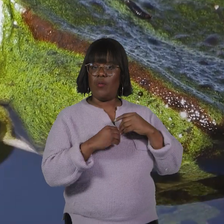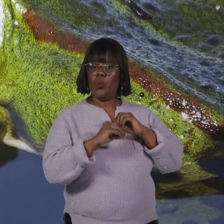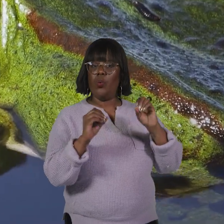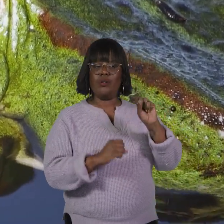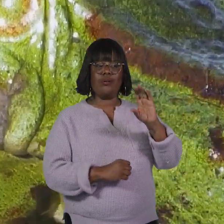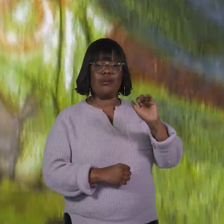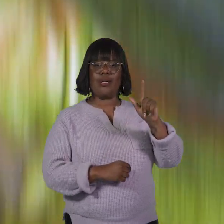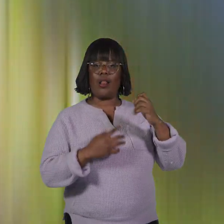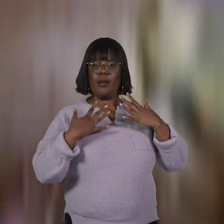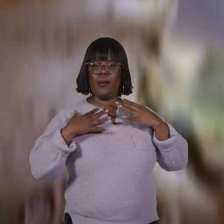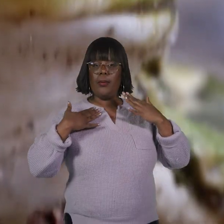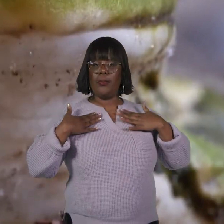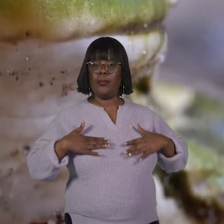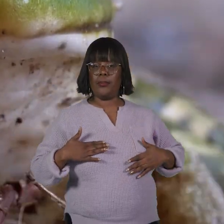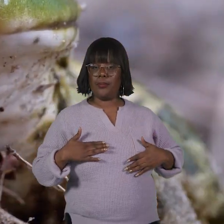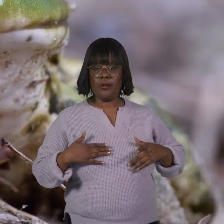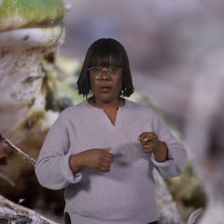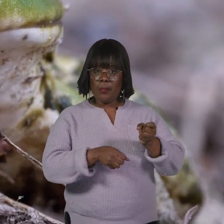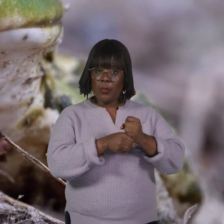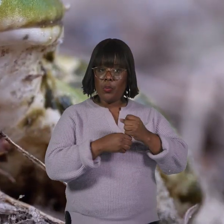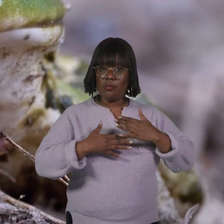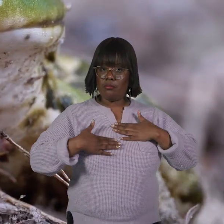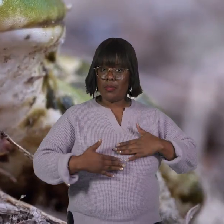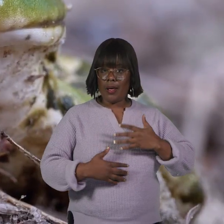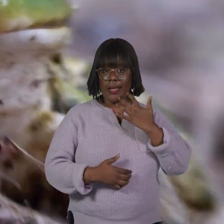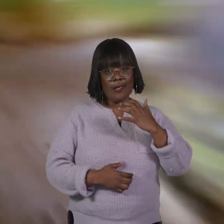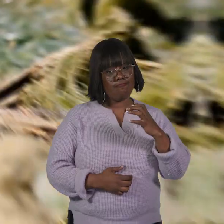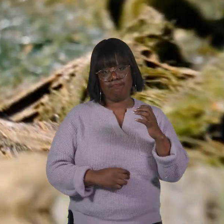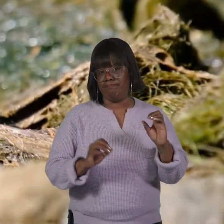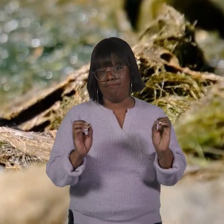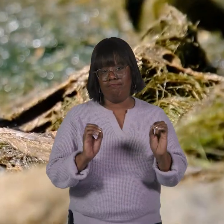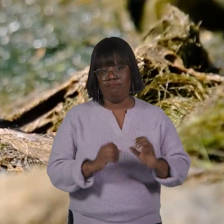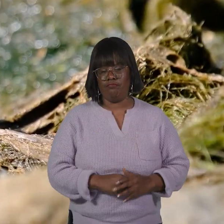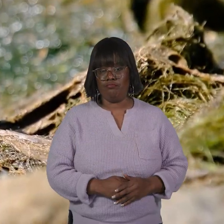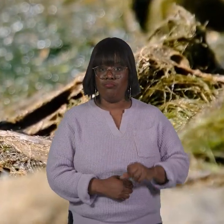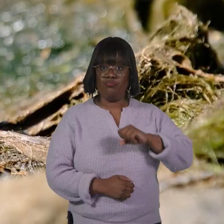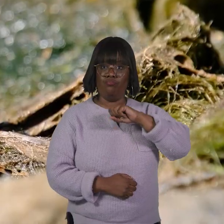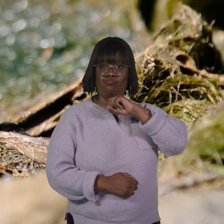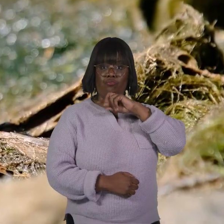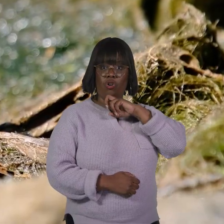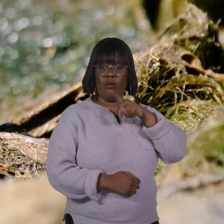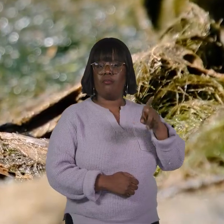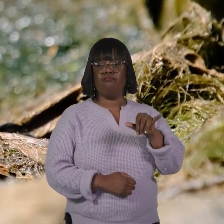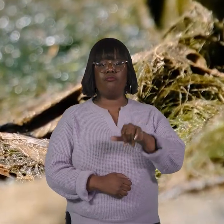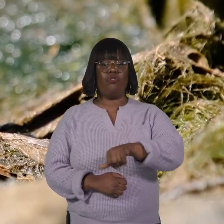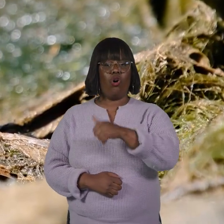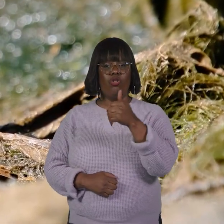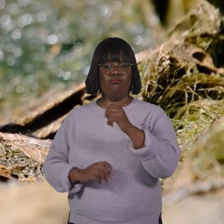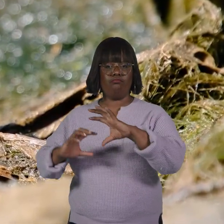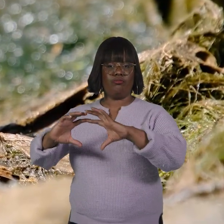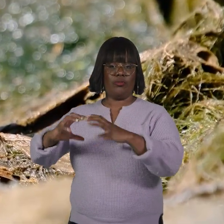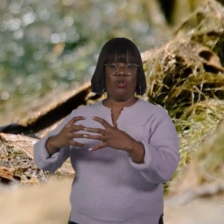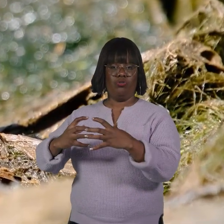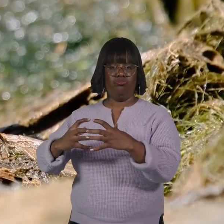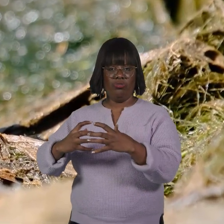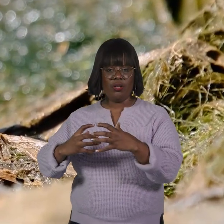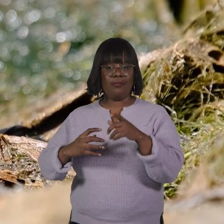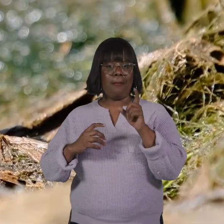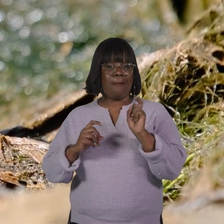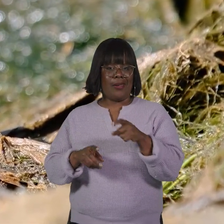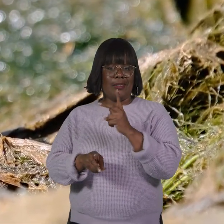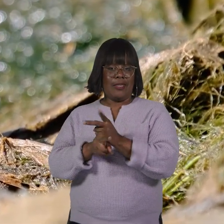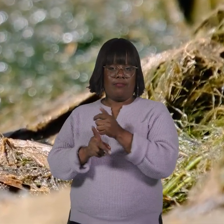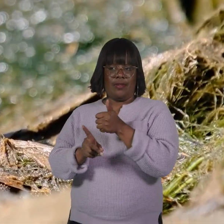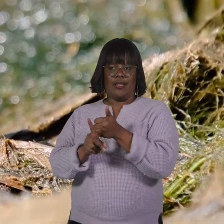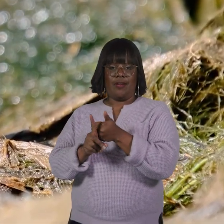don't have scales. They don't produce body heat either. So frogs, like most other amphibians, have to